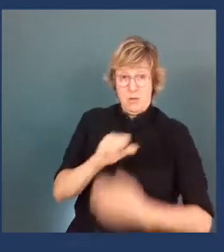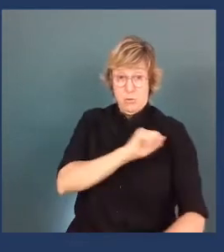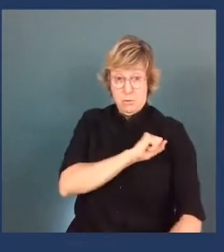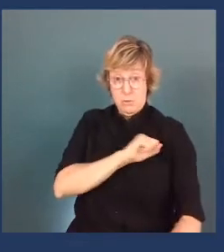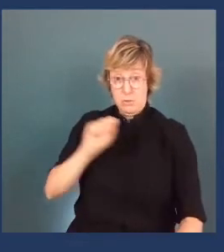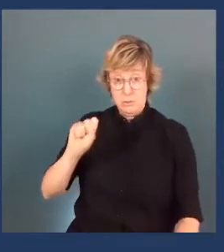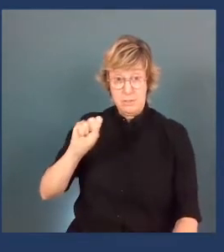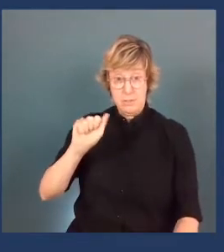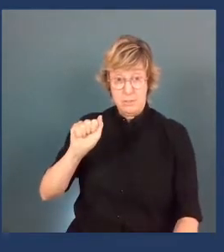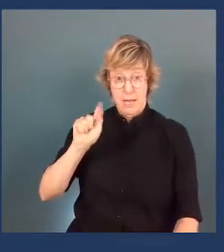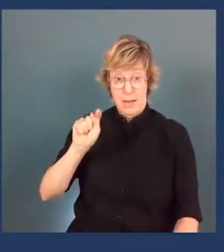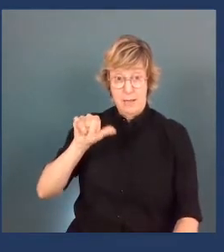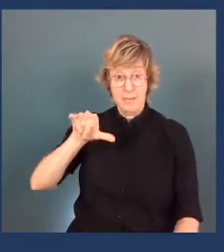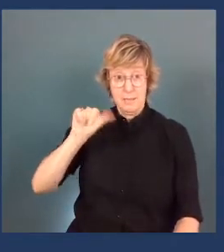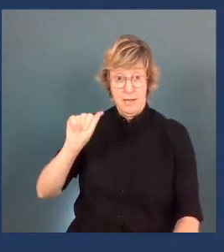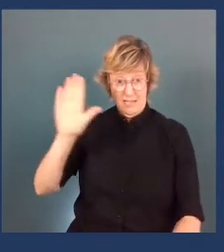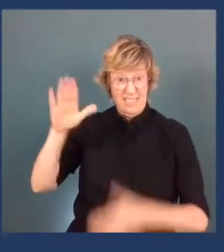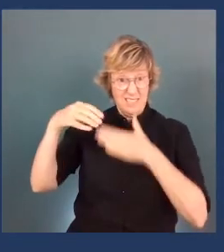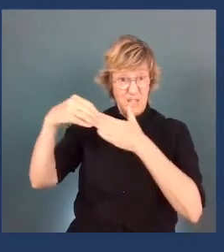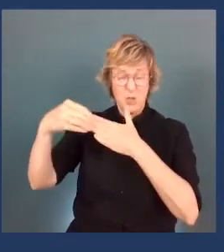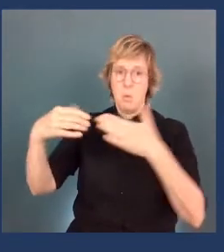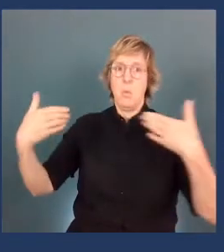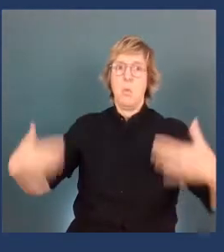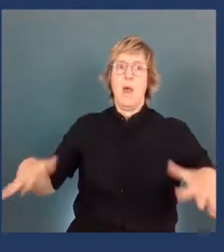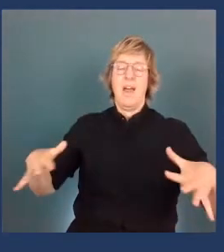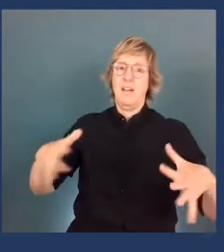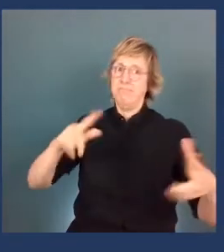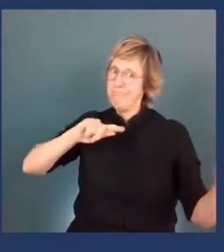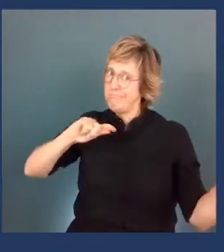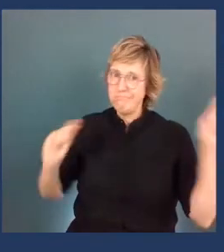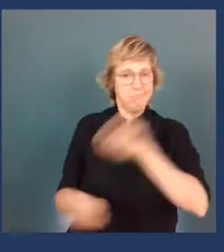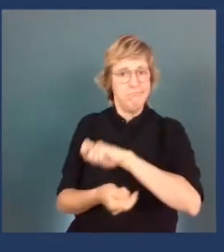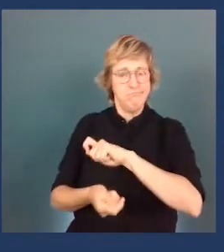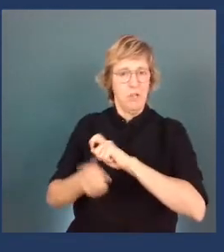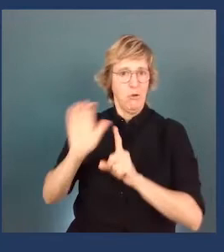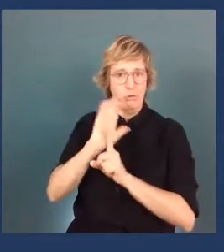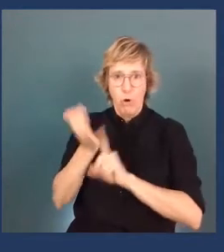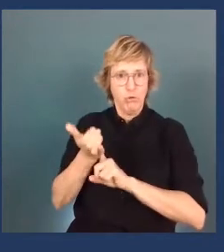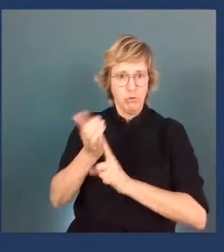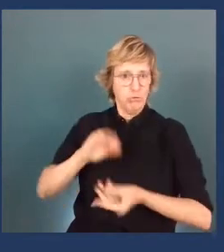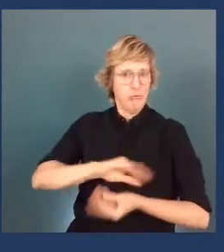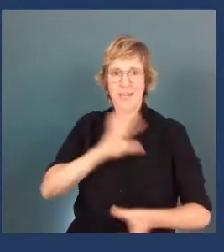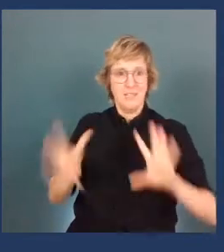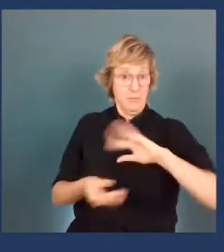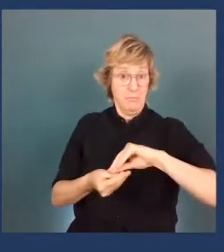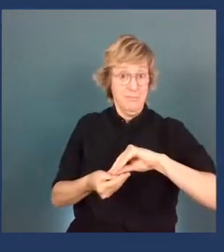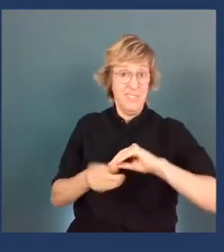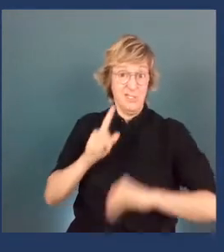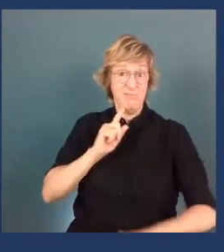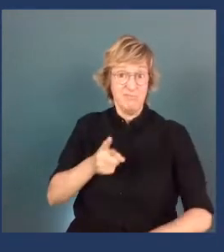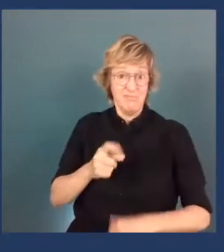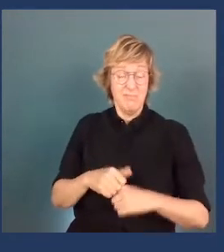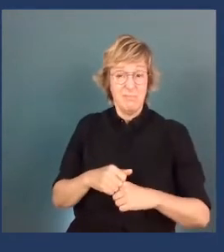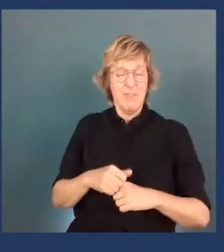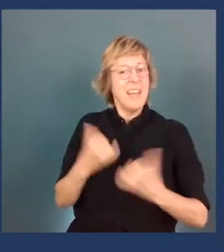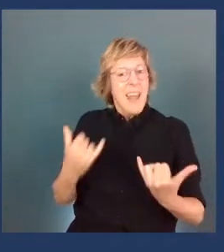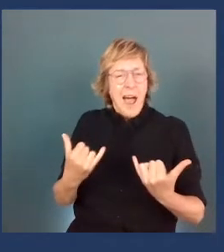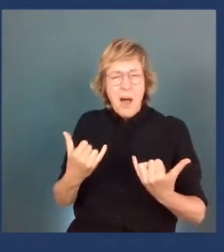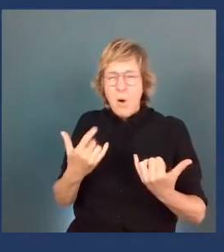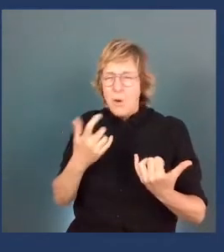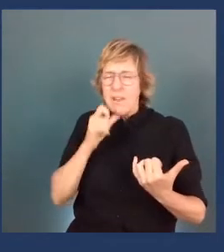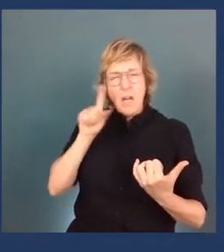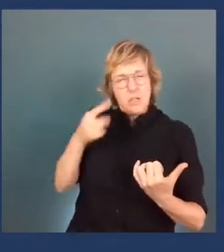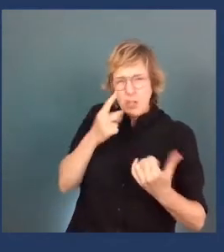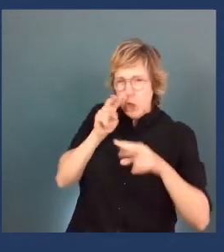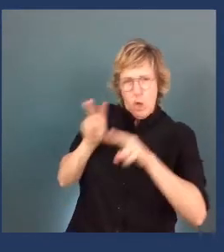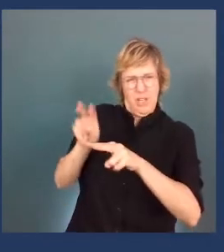leadership, we've really been through this profound cultural transformation. And there's been this fresh focus on not just